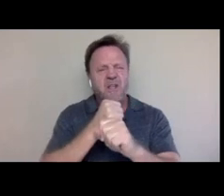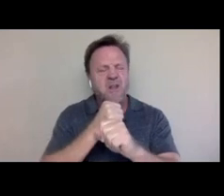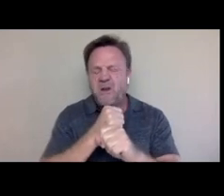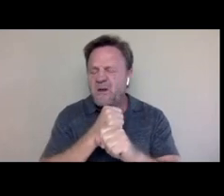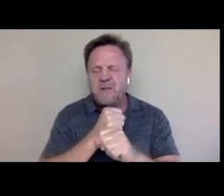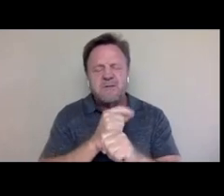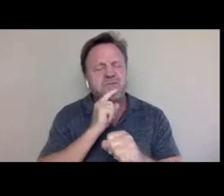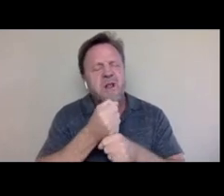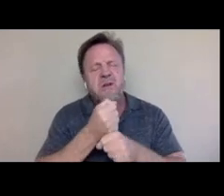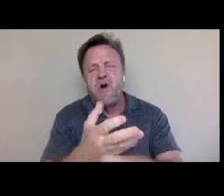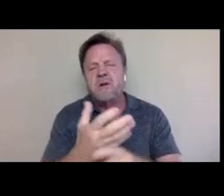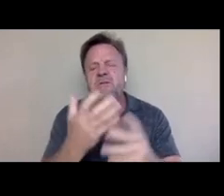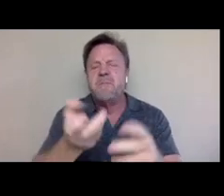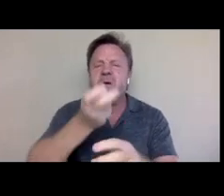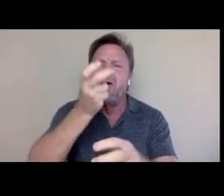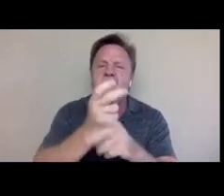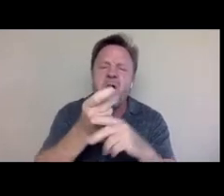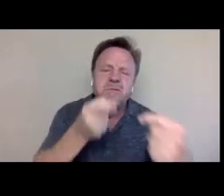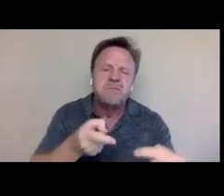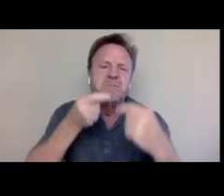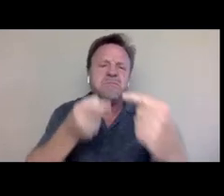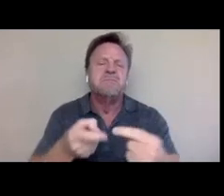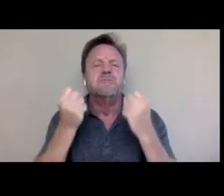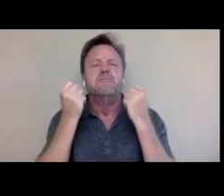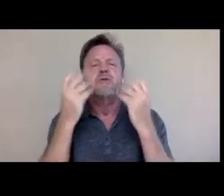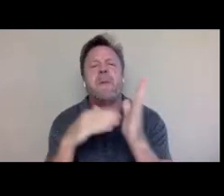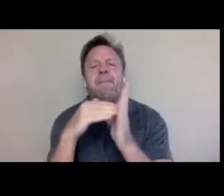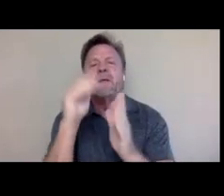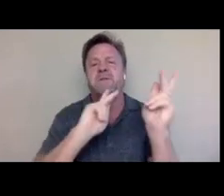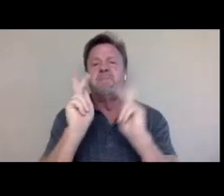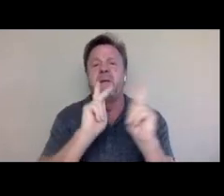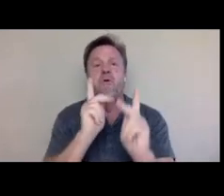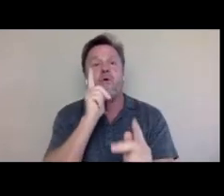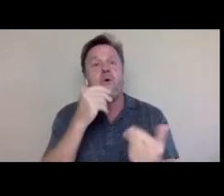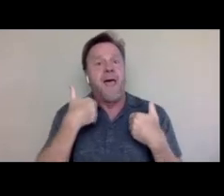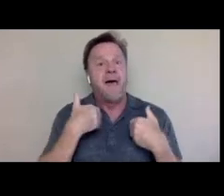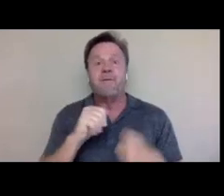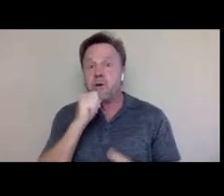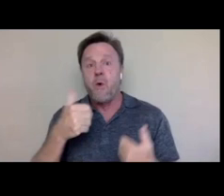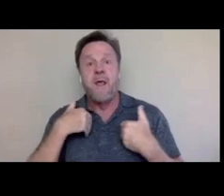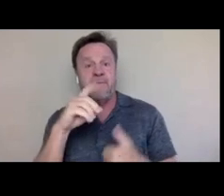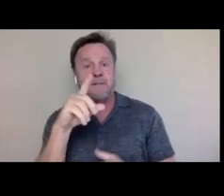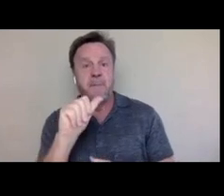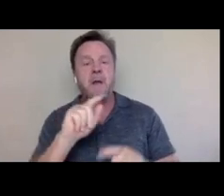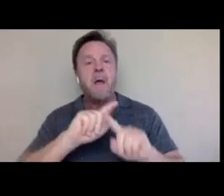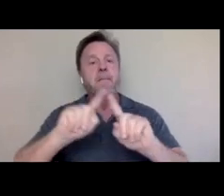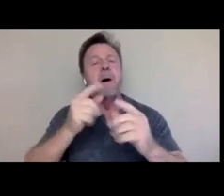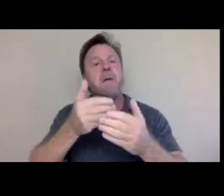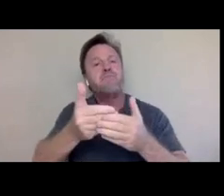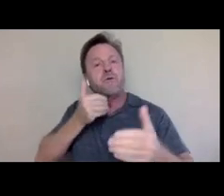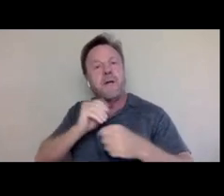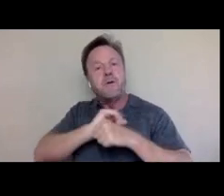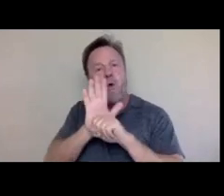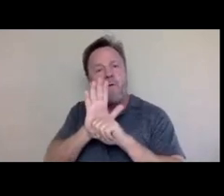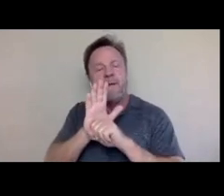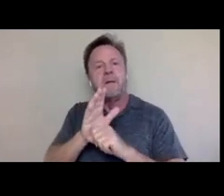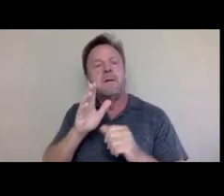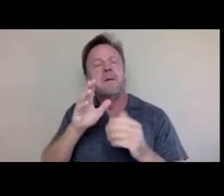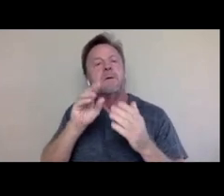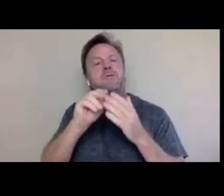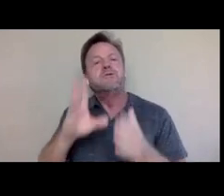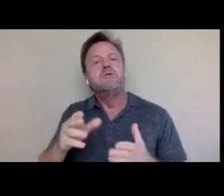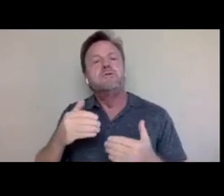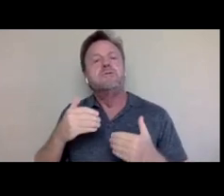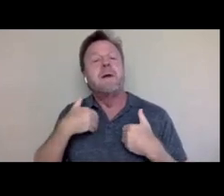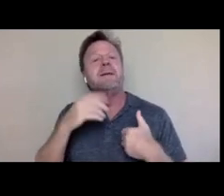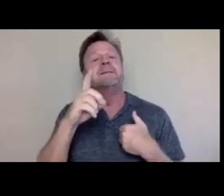hardship to so many millions of people with and without disabilities. But pre-COVID, students with disabilities in record